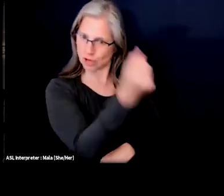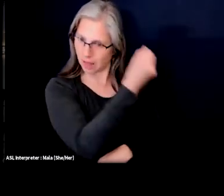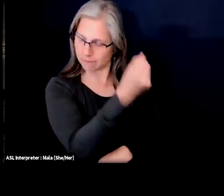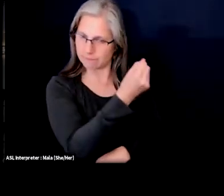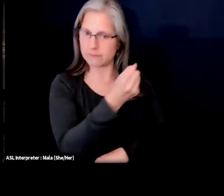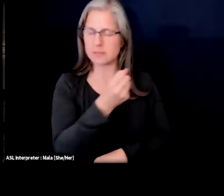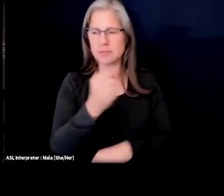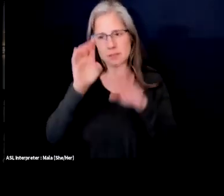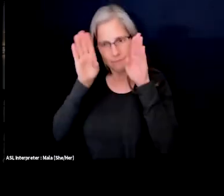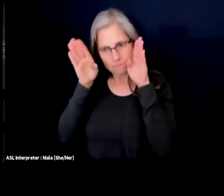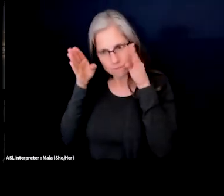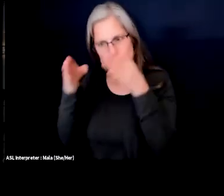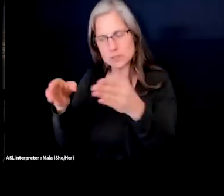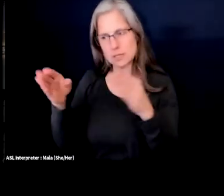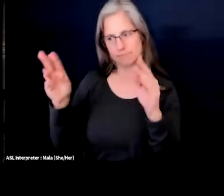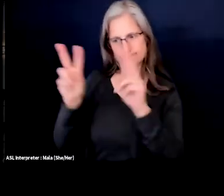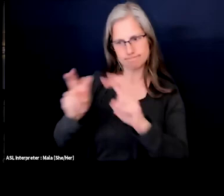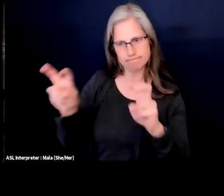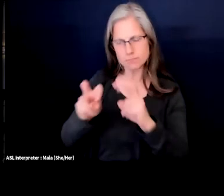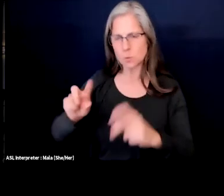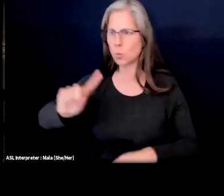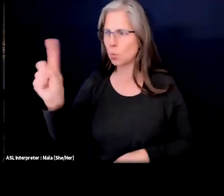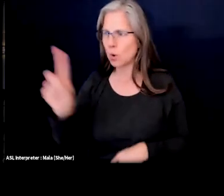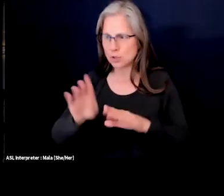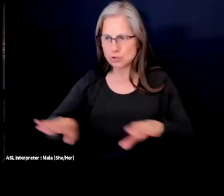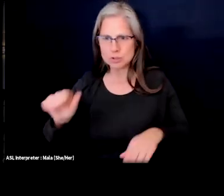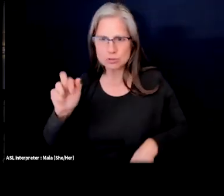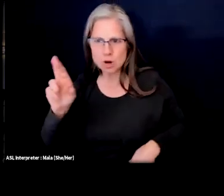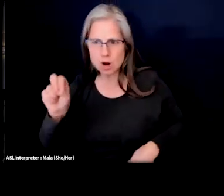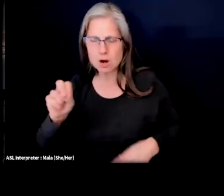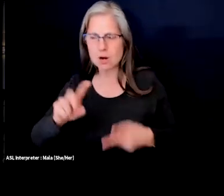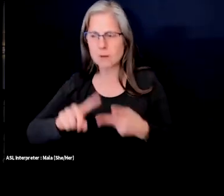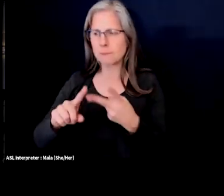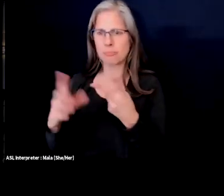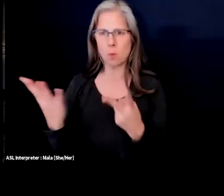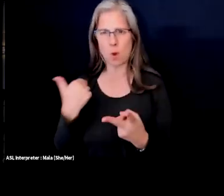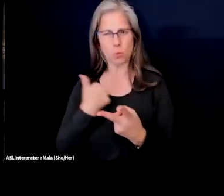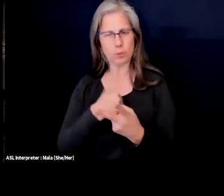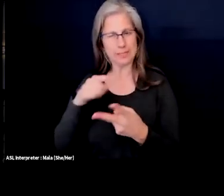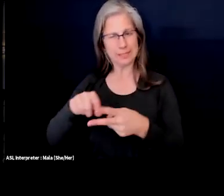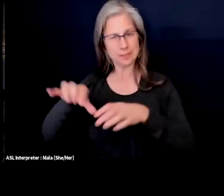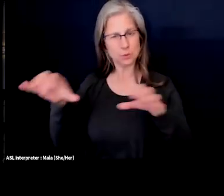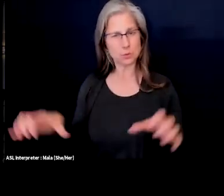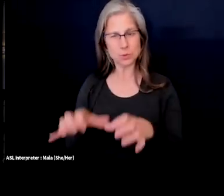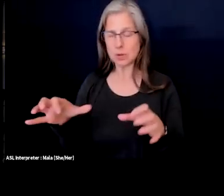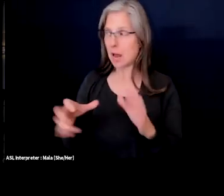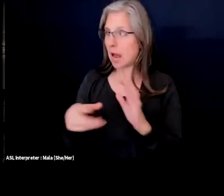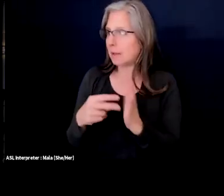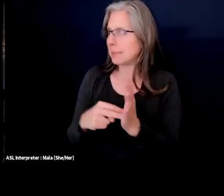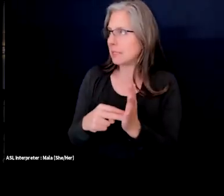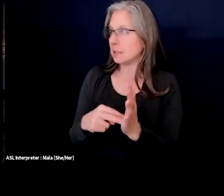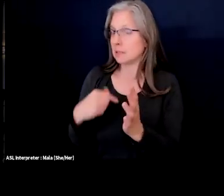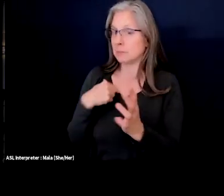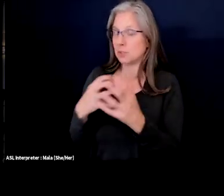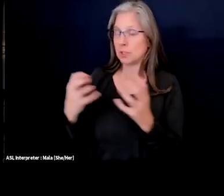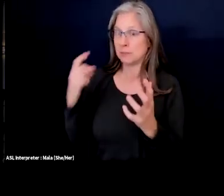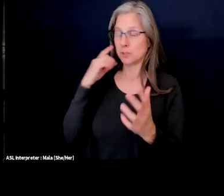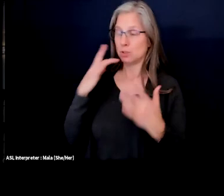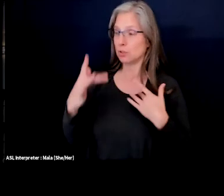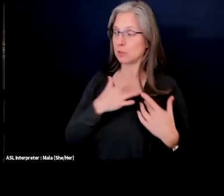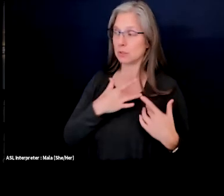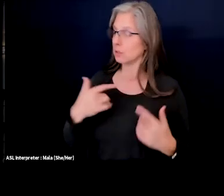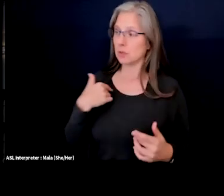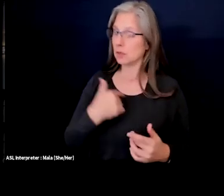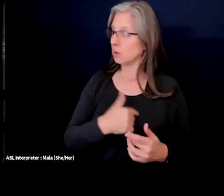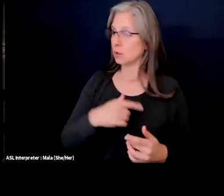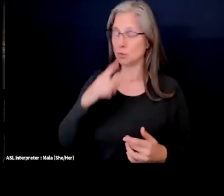on assessing where children are and what we need to do. I mean, this is, as far as I'm concerned, we're going to